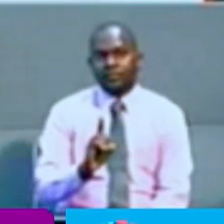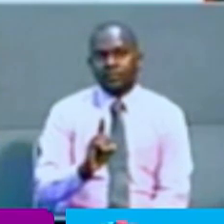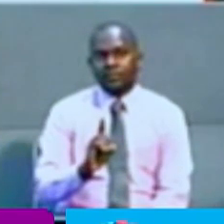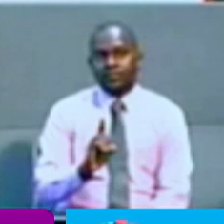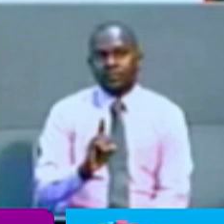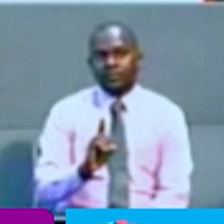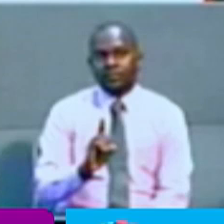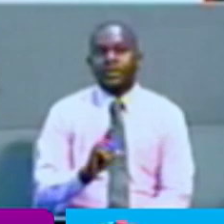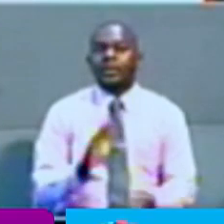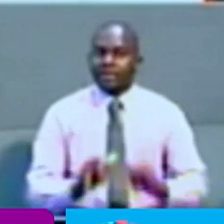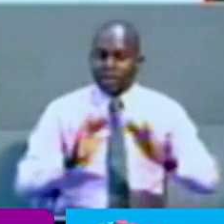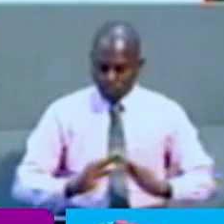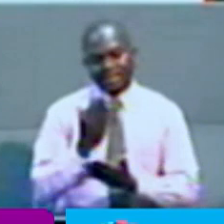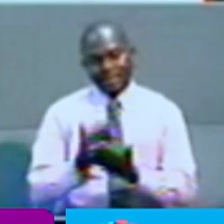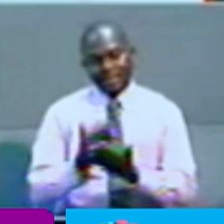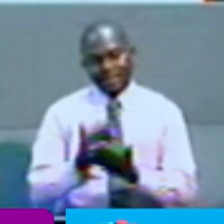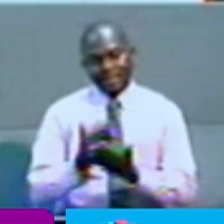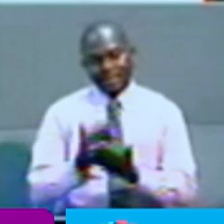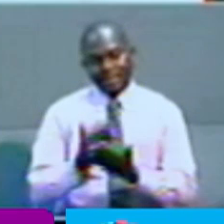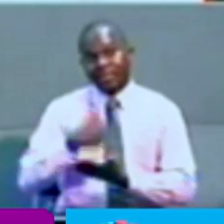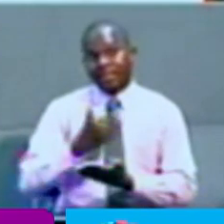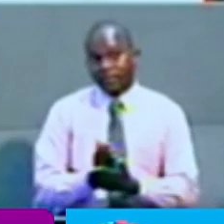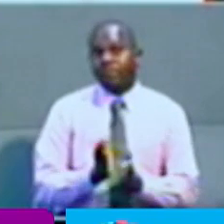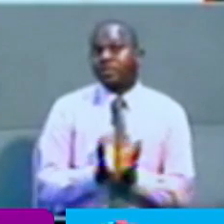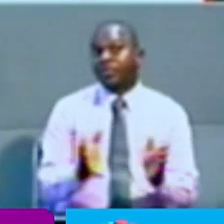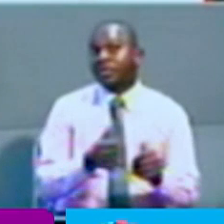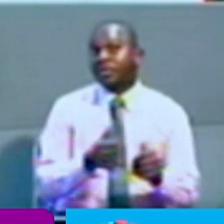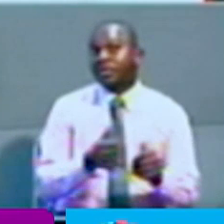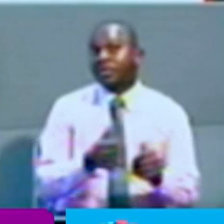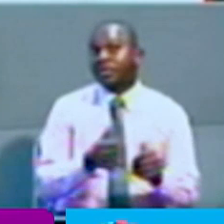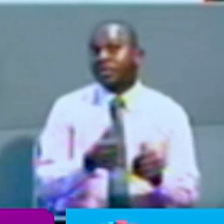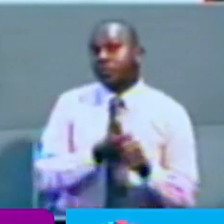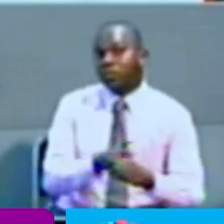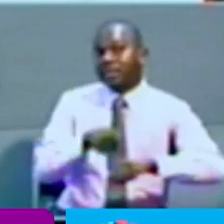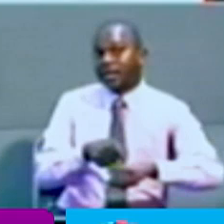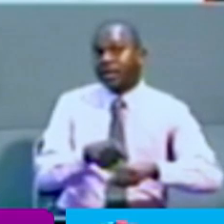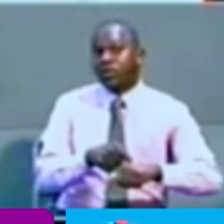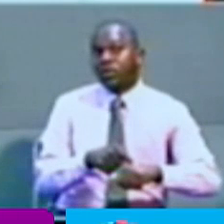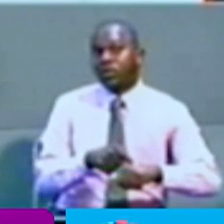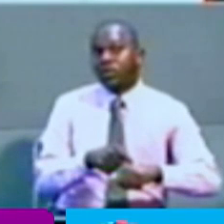Curfew, it is observed that some sections of the public are not adhering to the curfew hours.